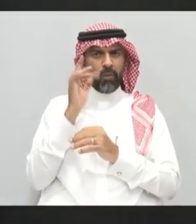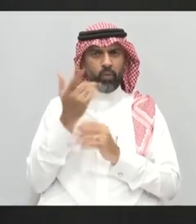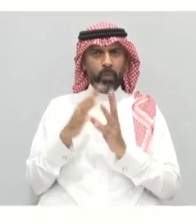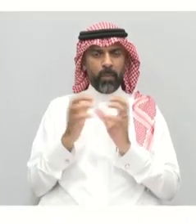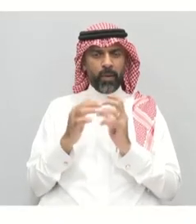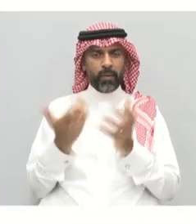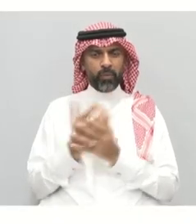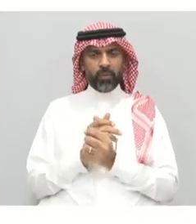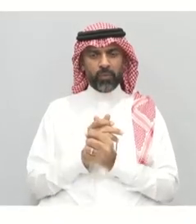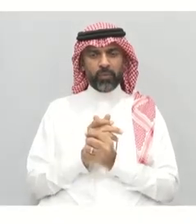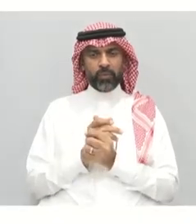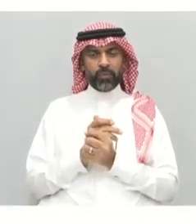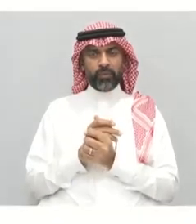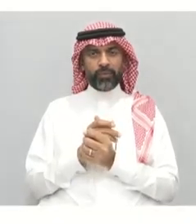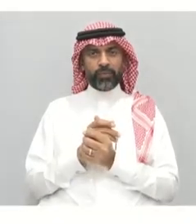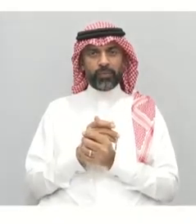It means